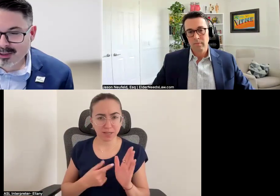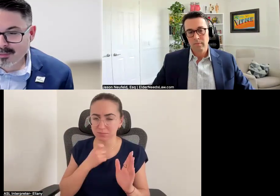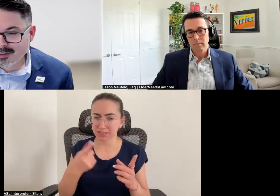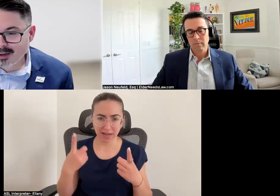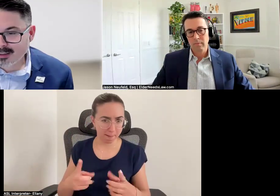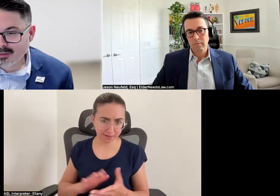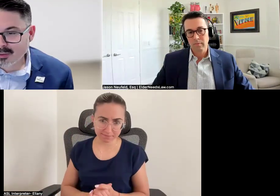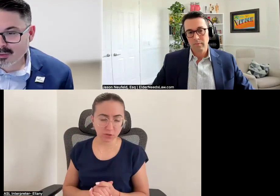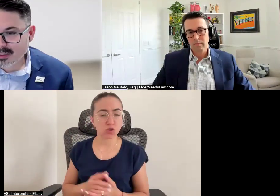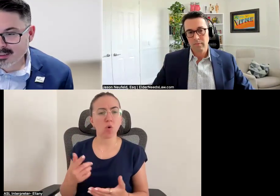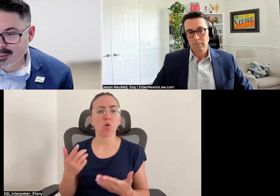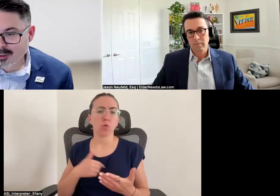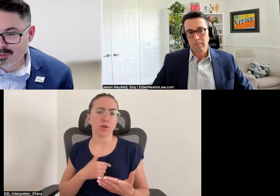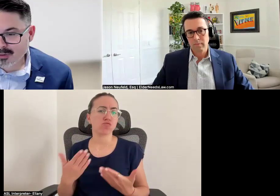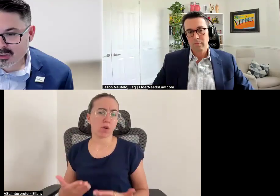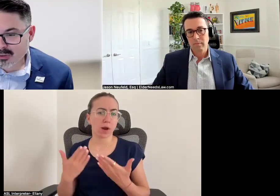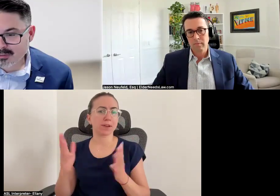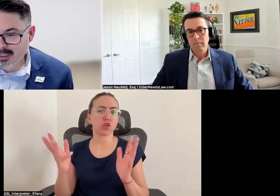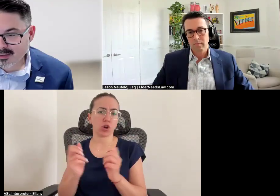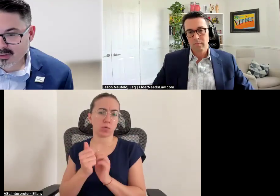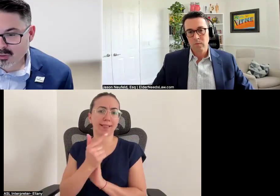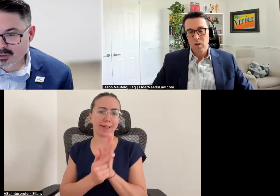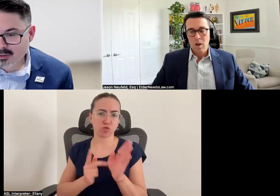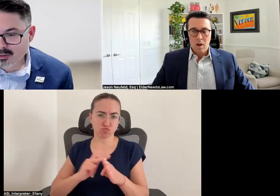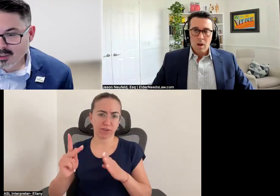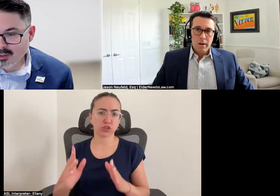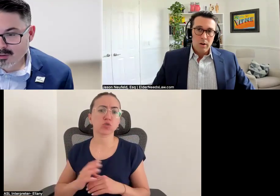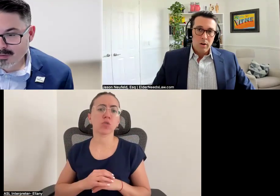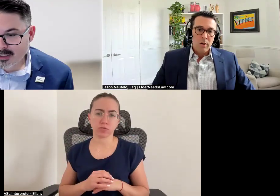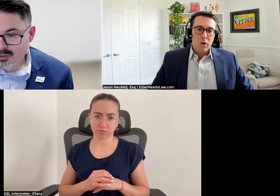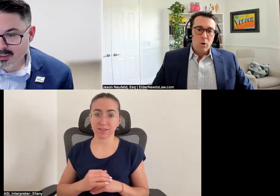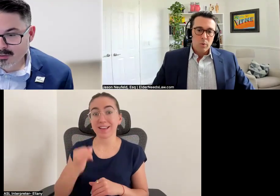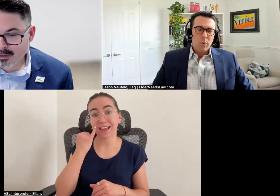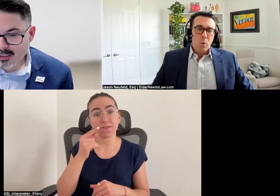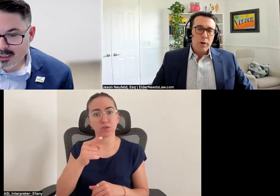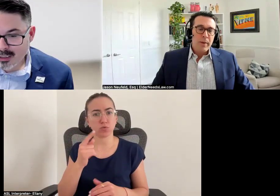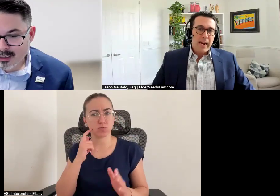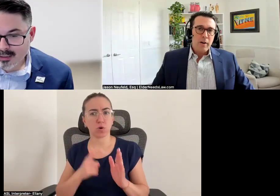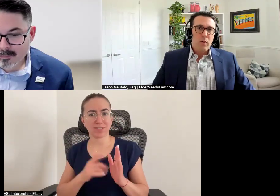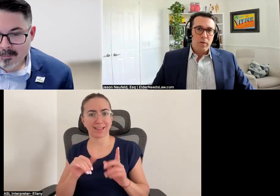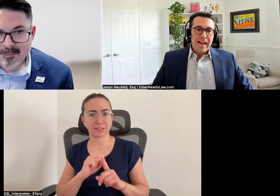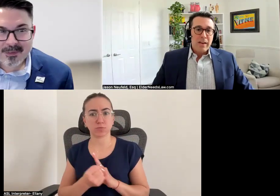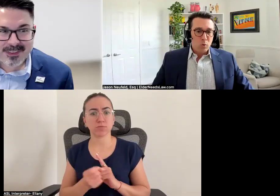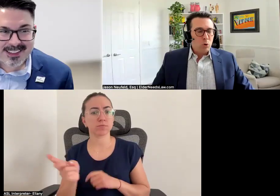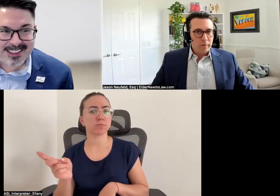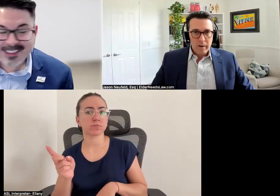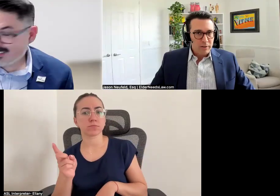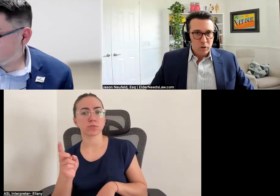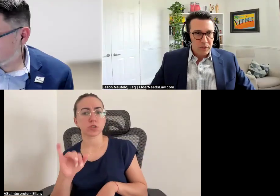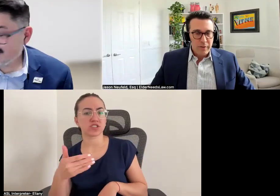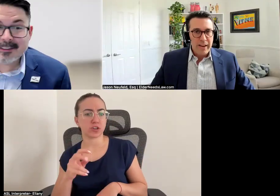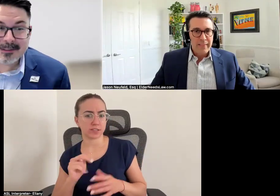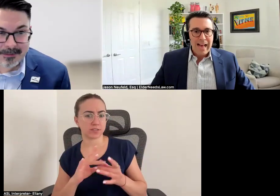always recommend talking to a legal professional if that's a situation you find yourself We have to be in. careful that, yeah, the rules are